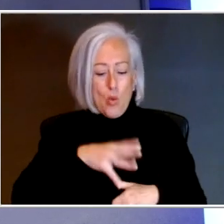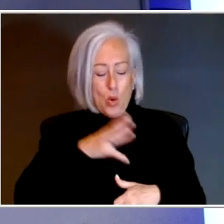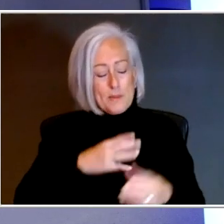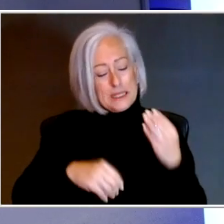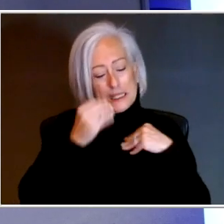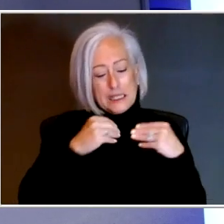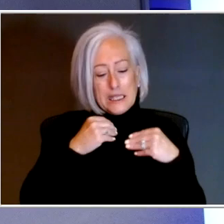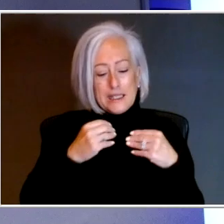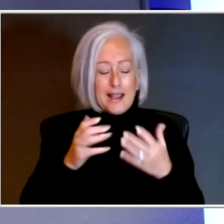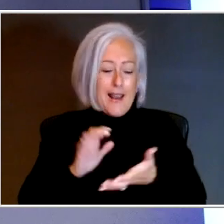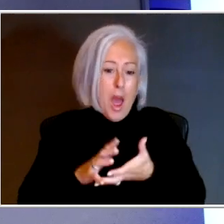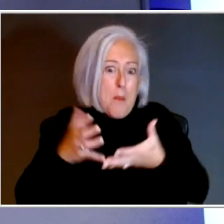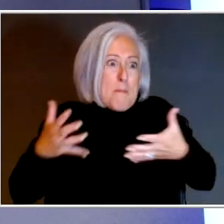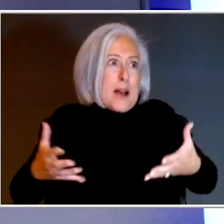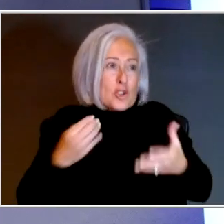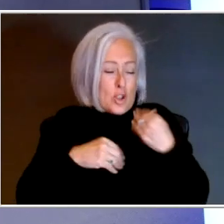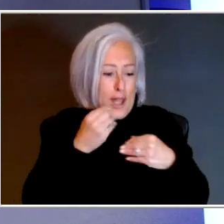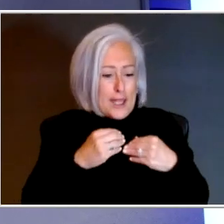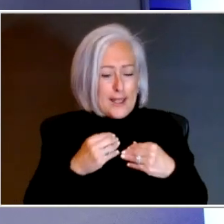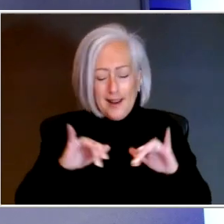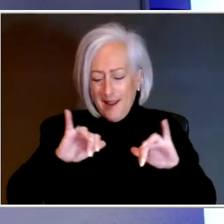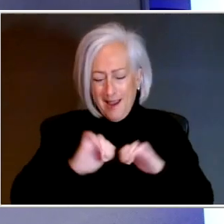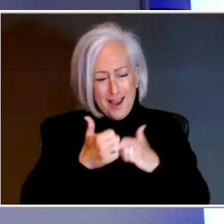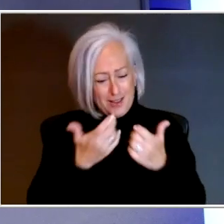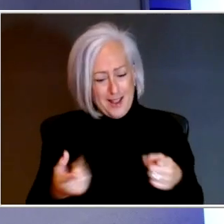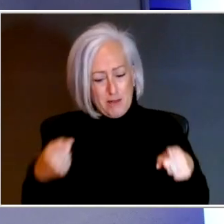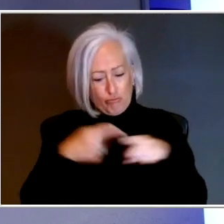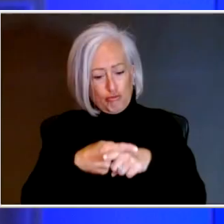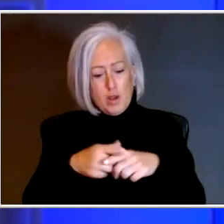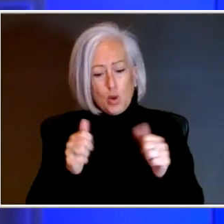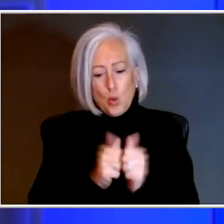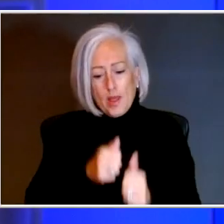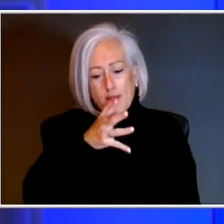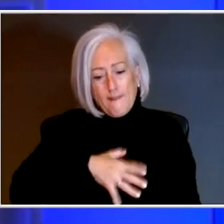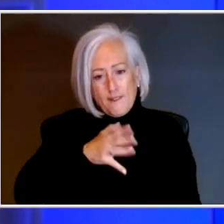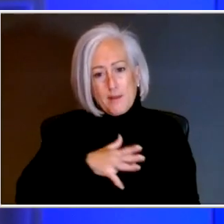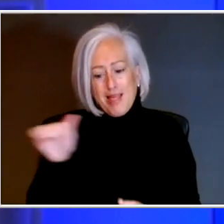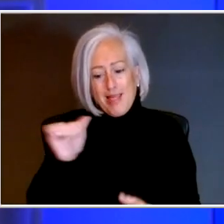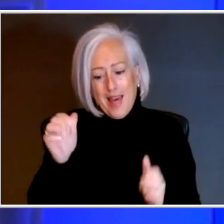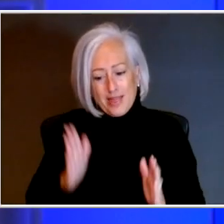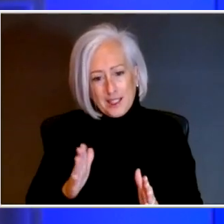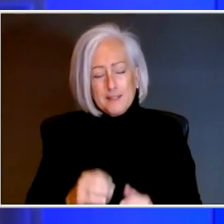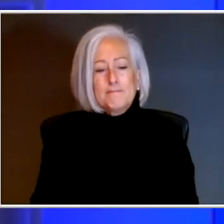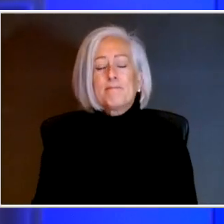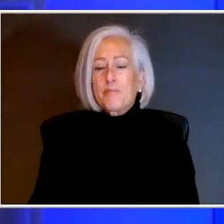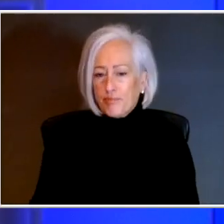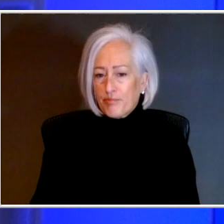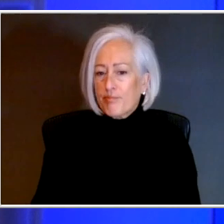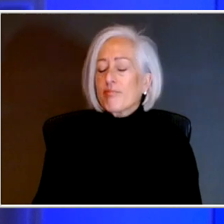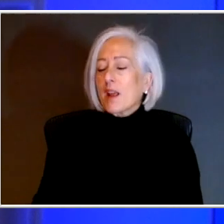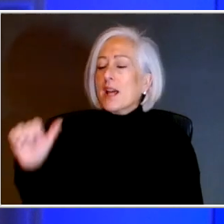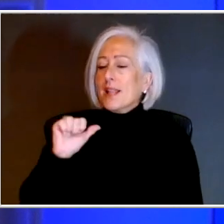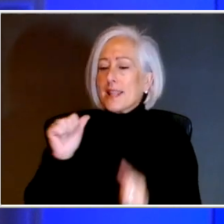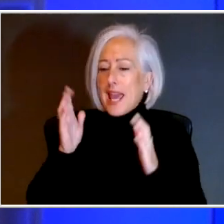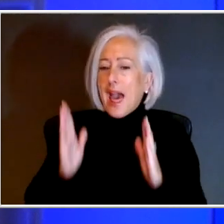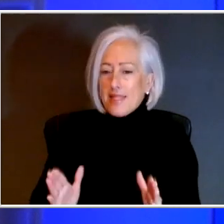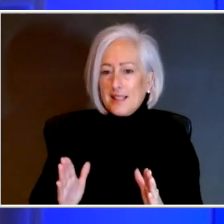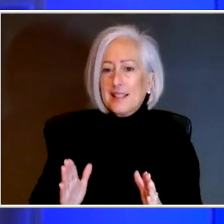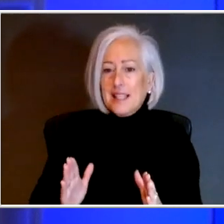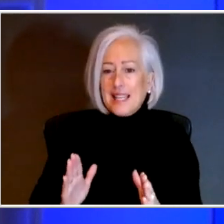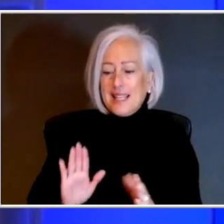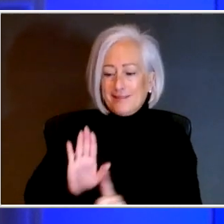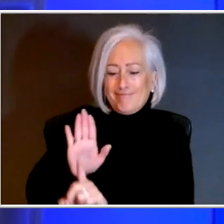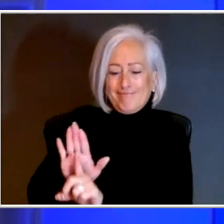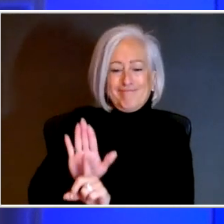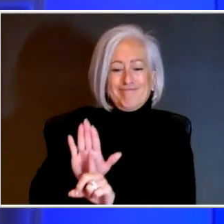do these stereotypes conflict, though, with what athletes really need, the female athlete? Yeah, the athlete is its own being. So we have